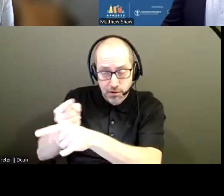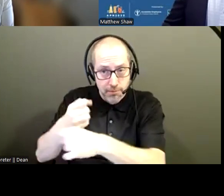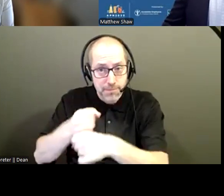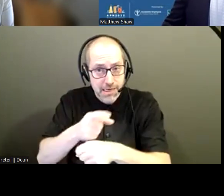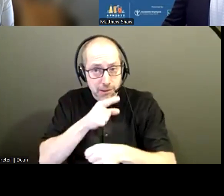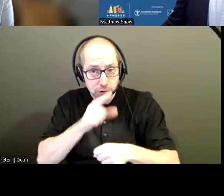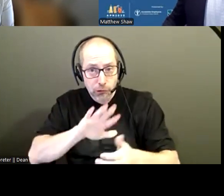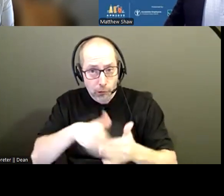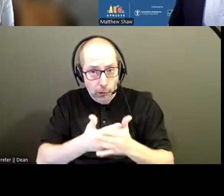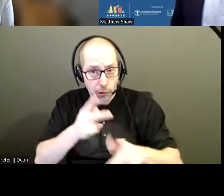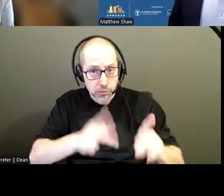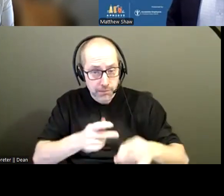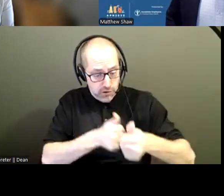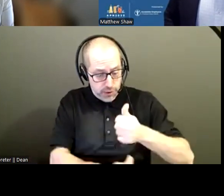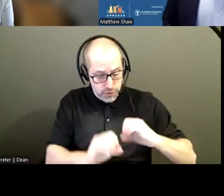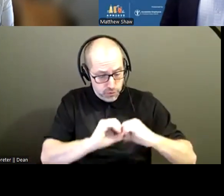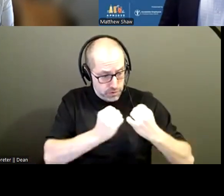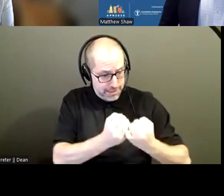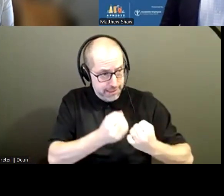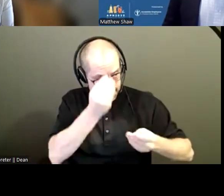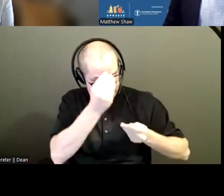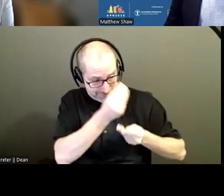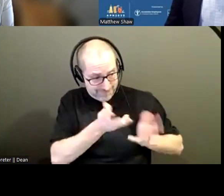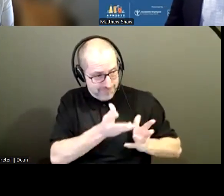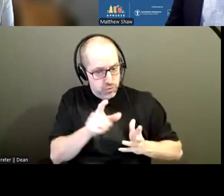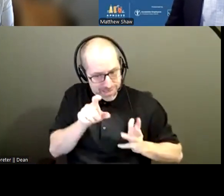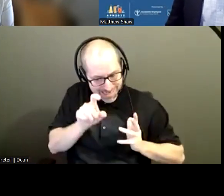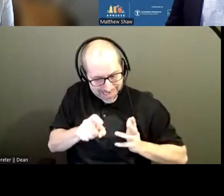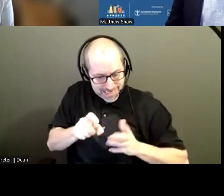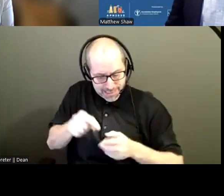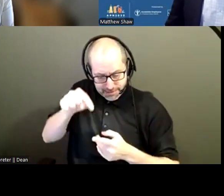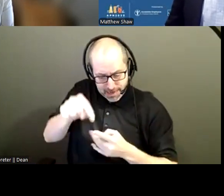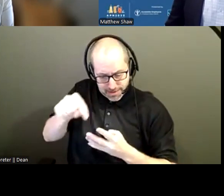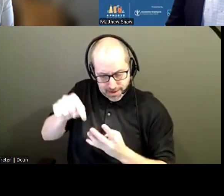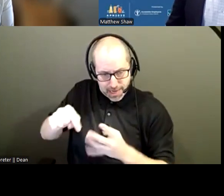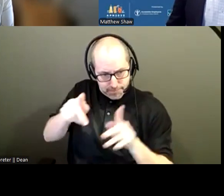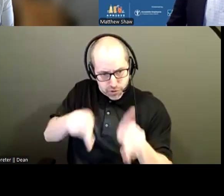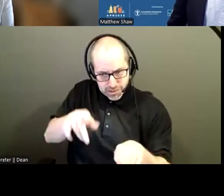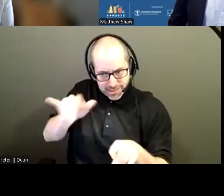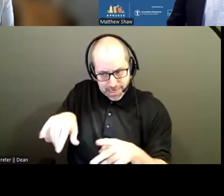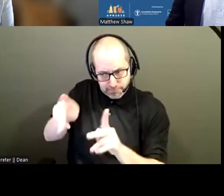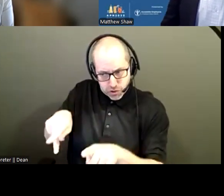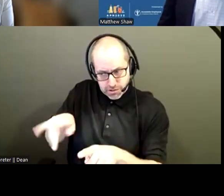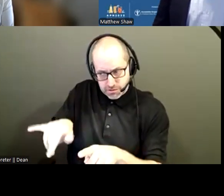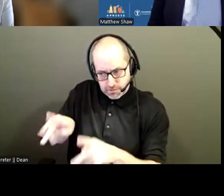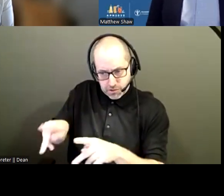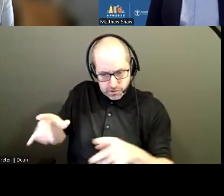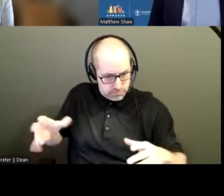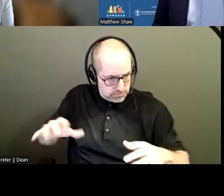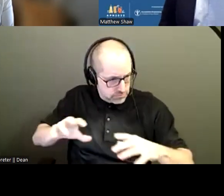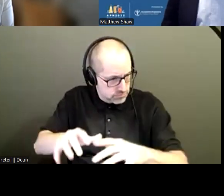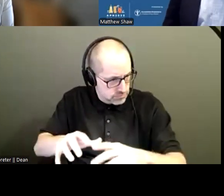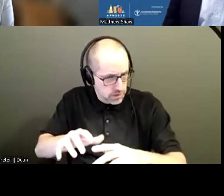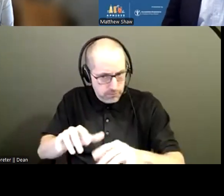the different people that we need on board for this initiative. And that's definitely where we've seen a lot of success in